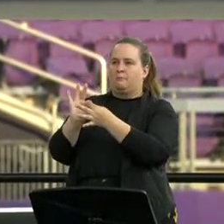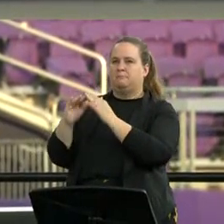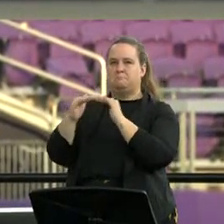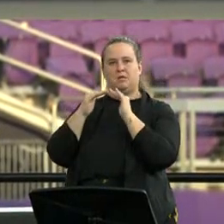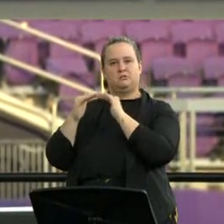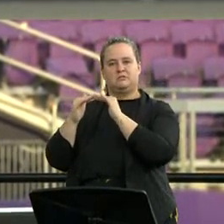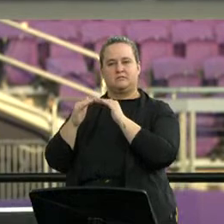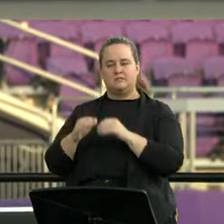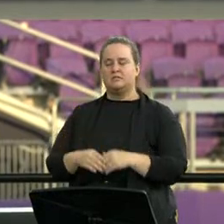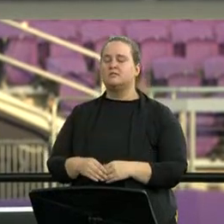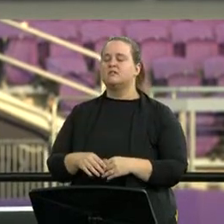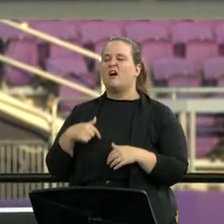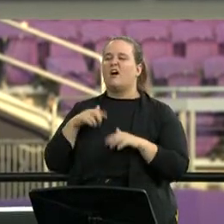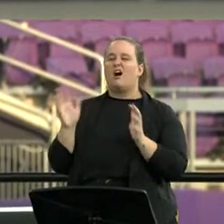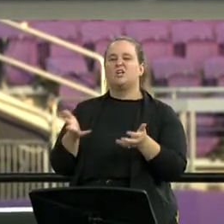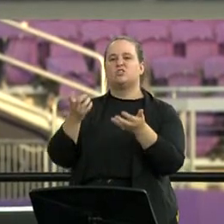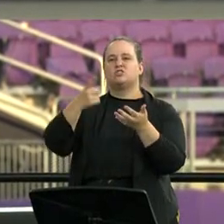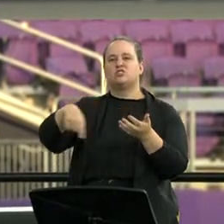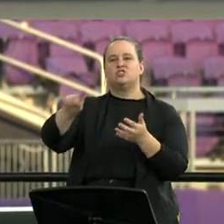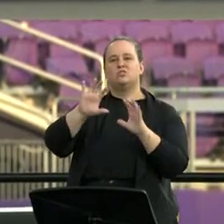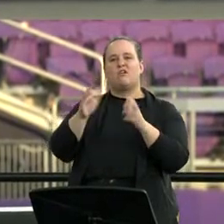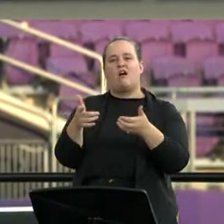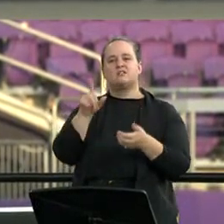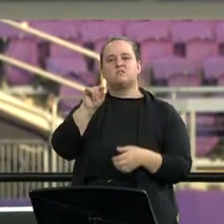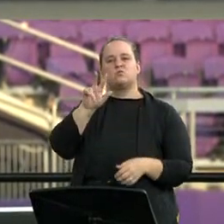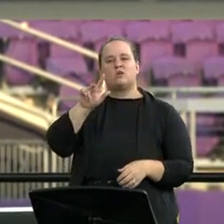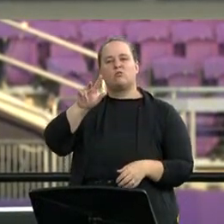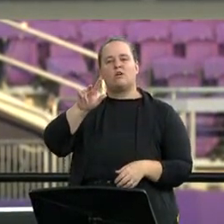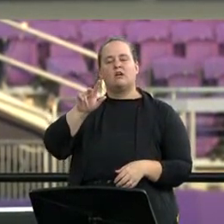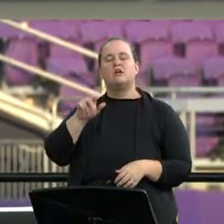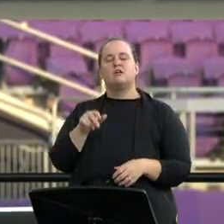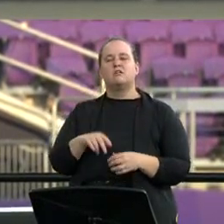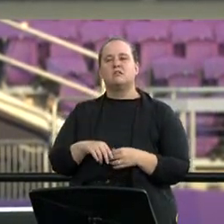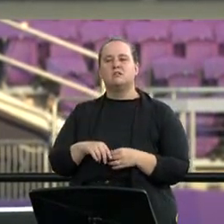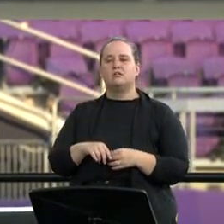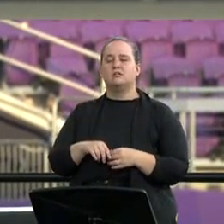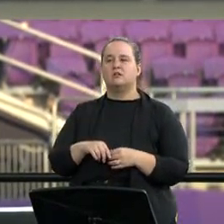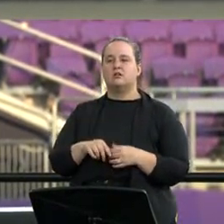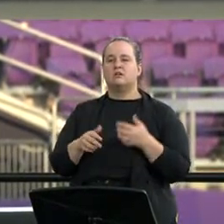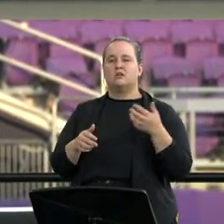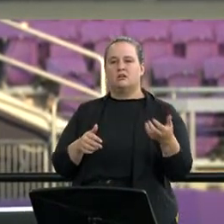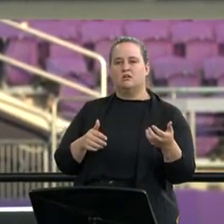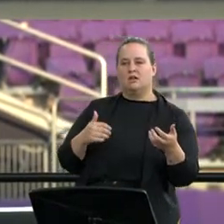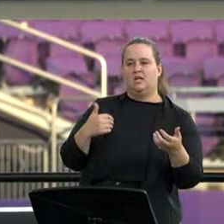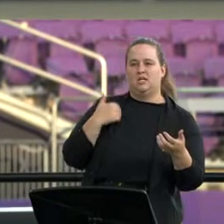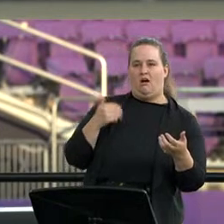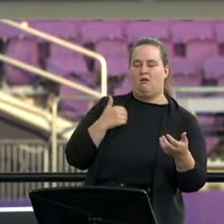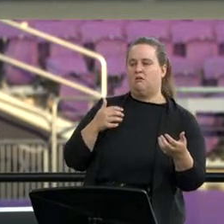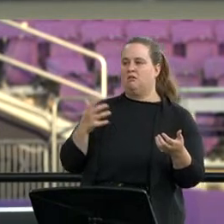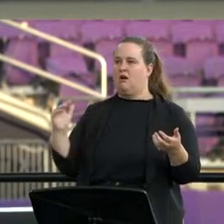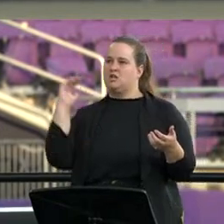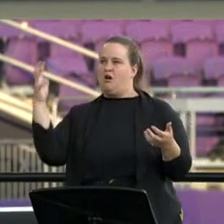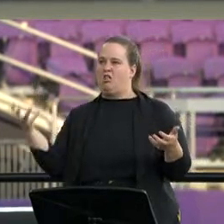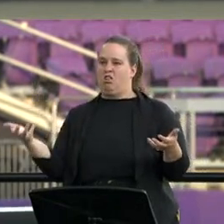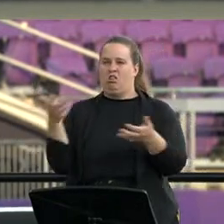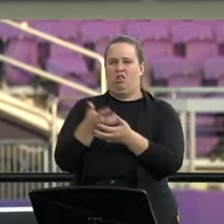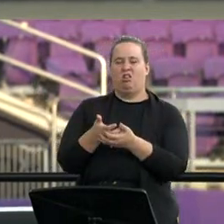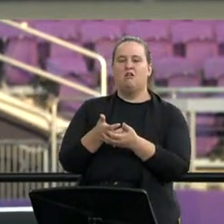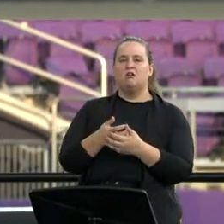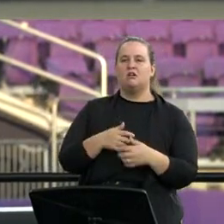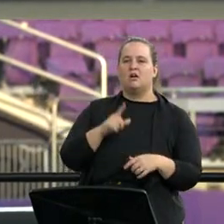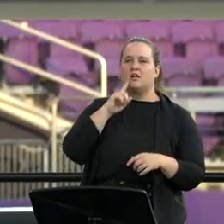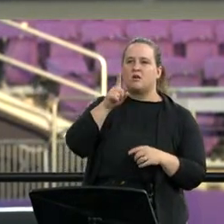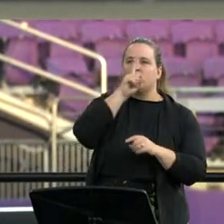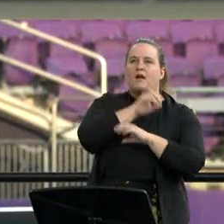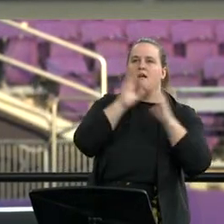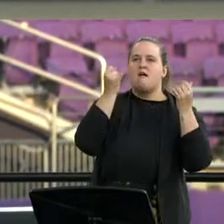peers. I encourage you, class of 2023, to combine these two energies, the imaginative, innocent